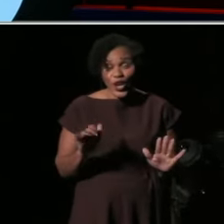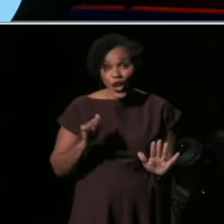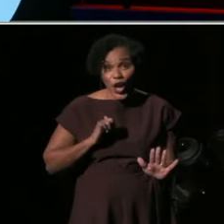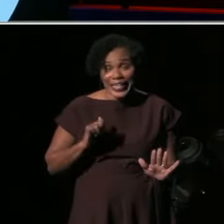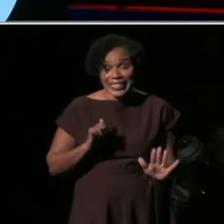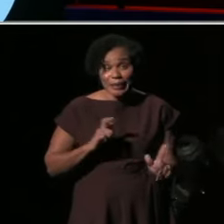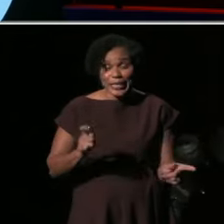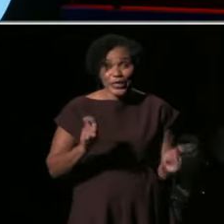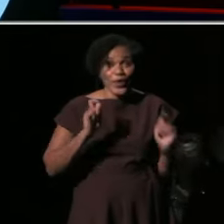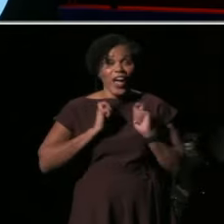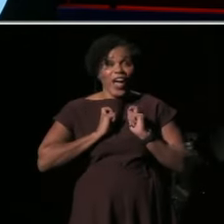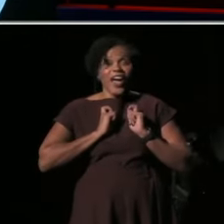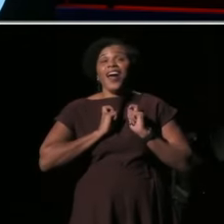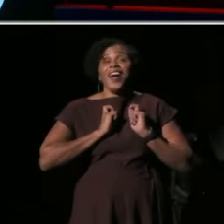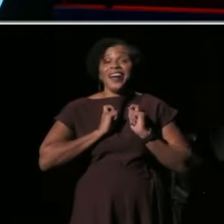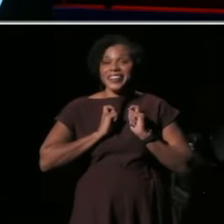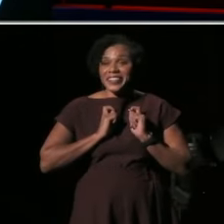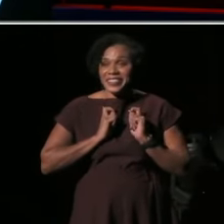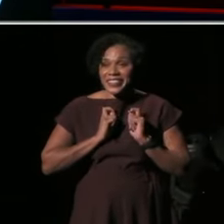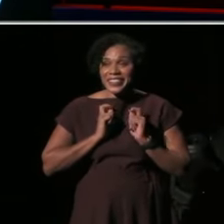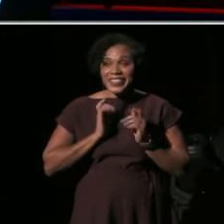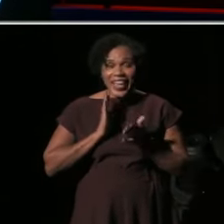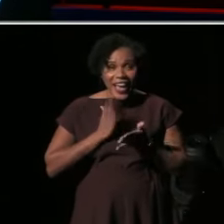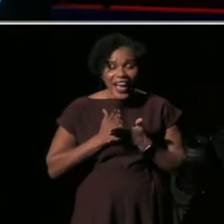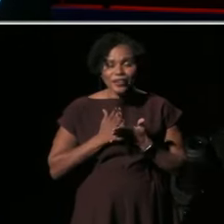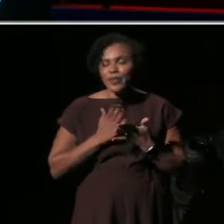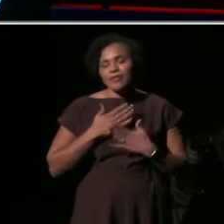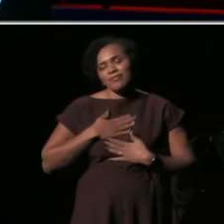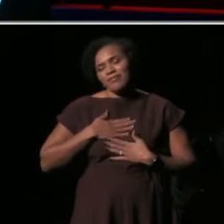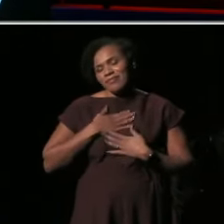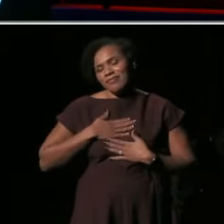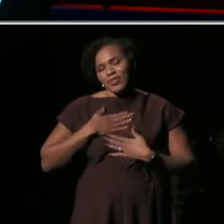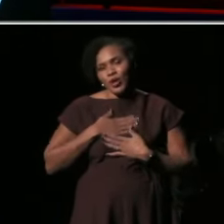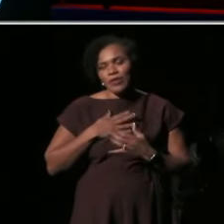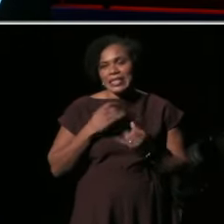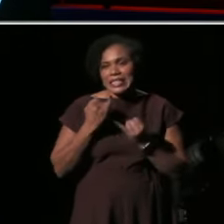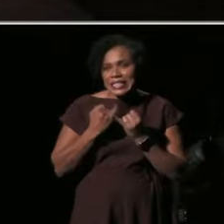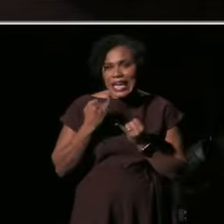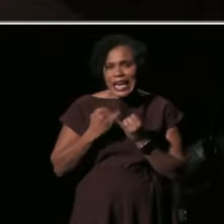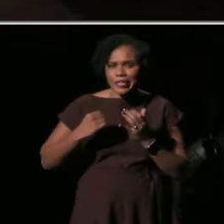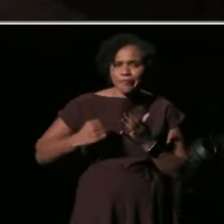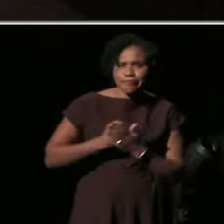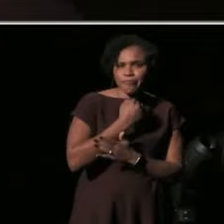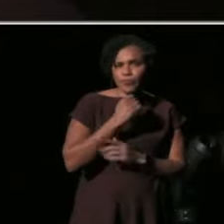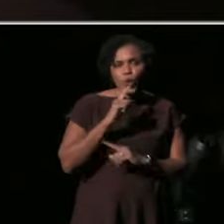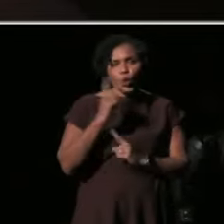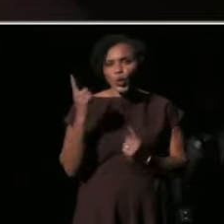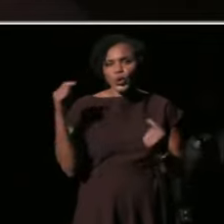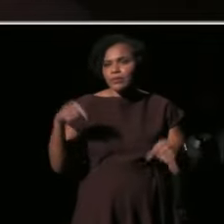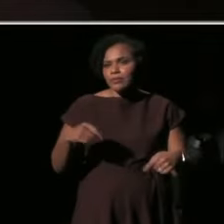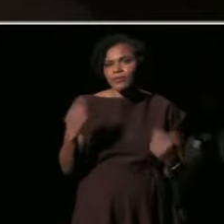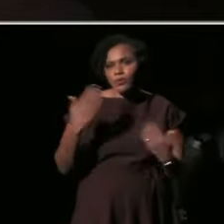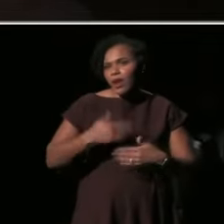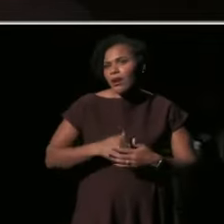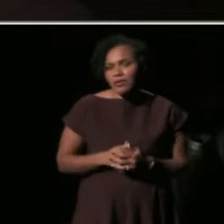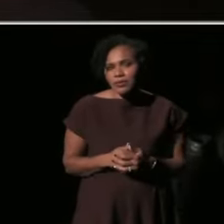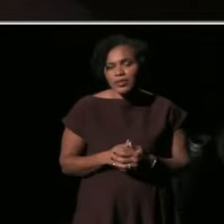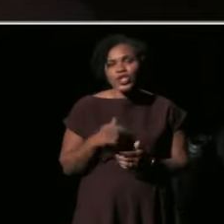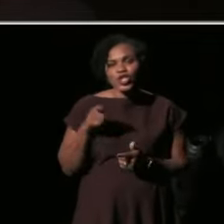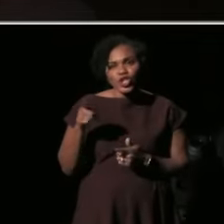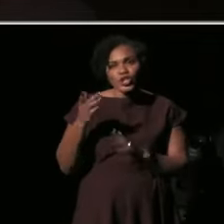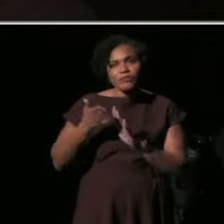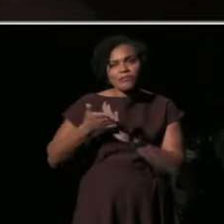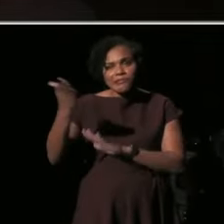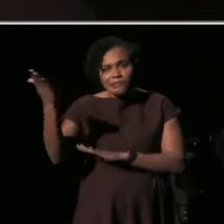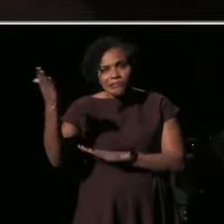That. And really, we're very sorry that Selena herself can't be here. She's on a